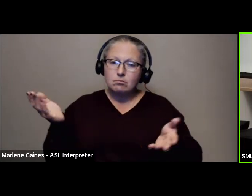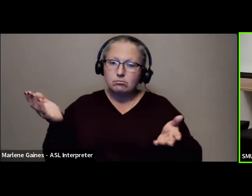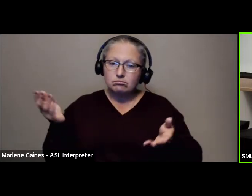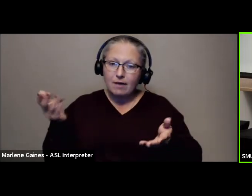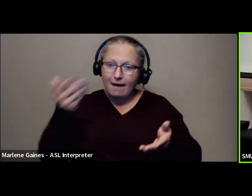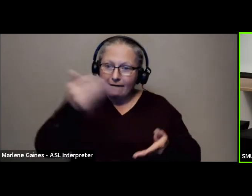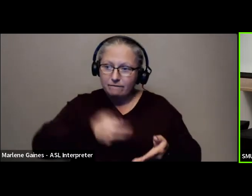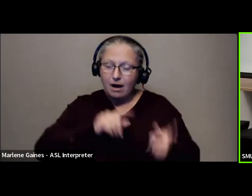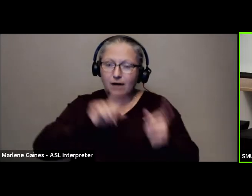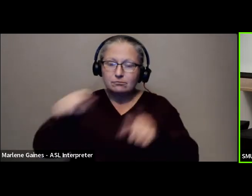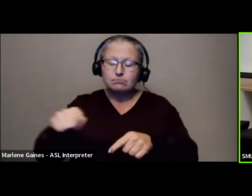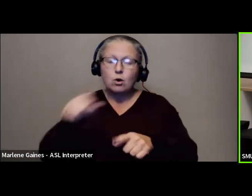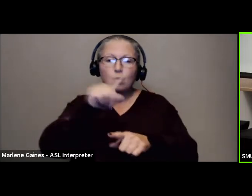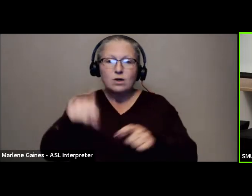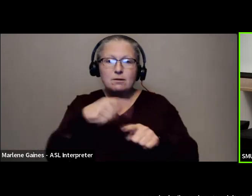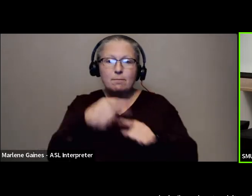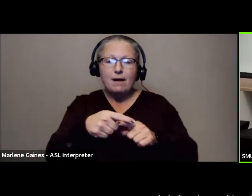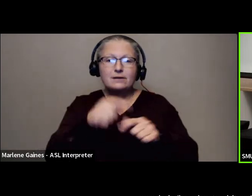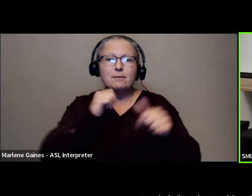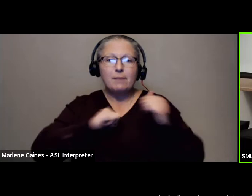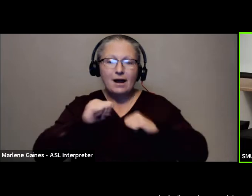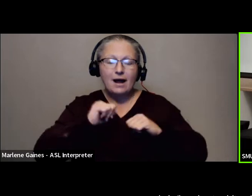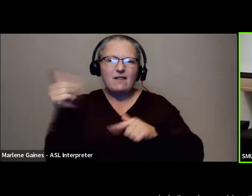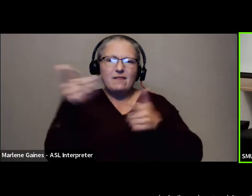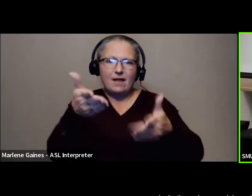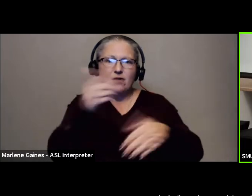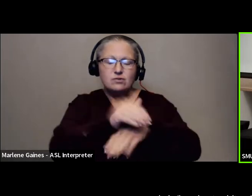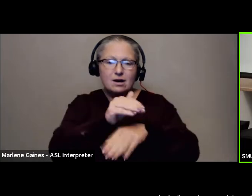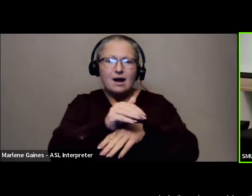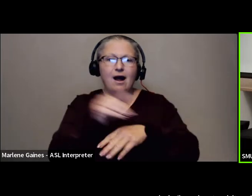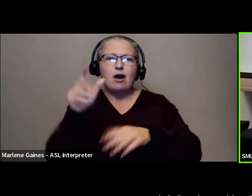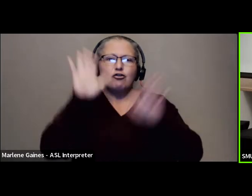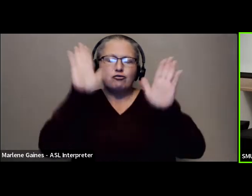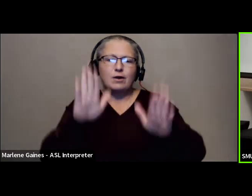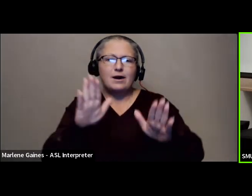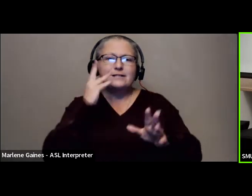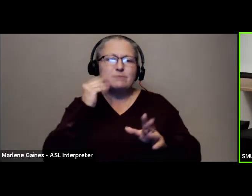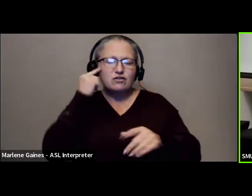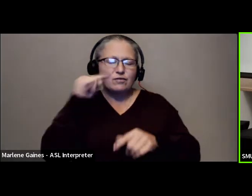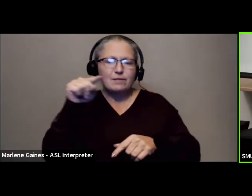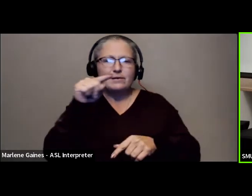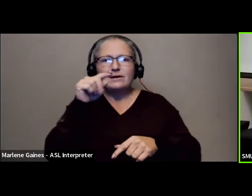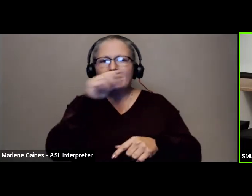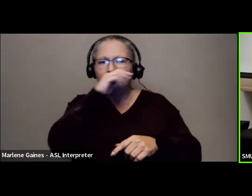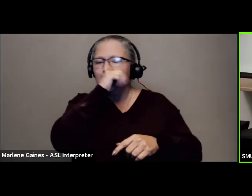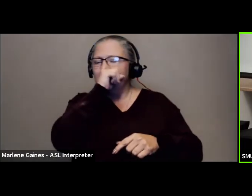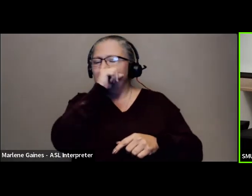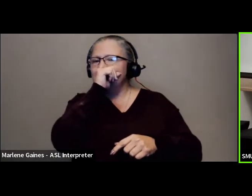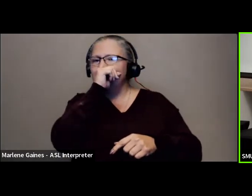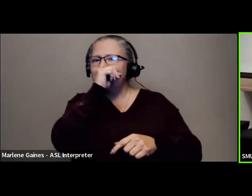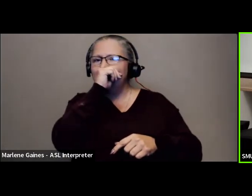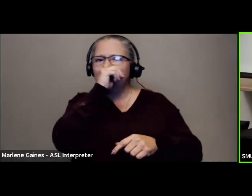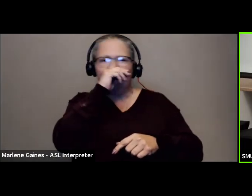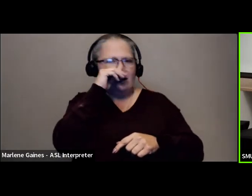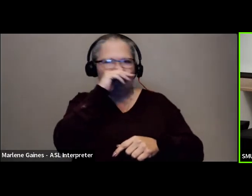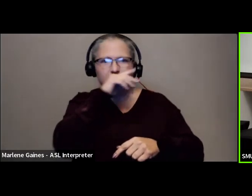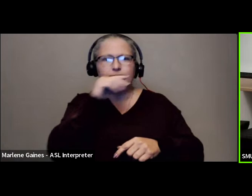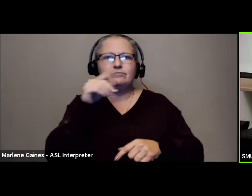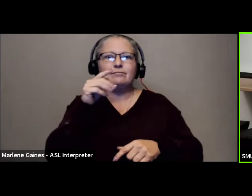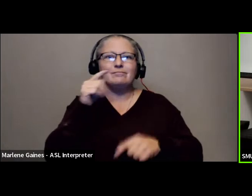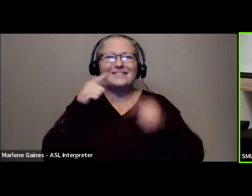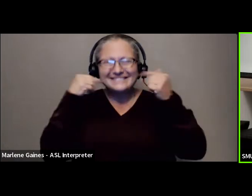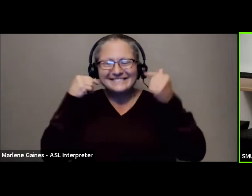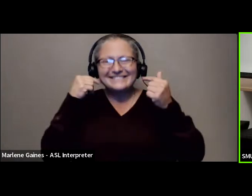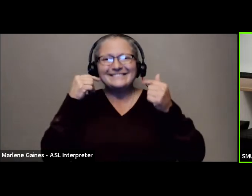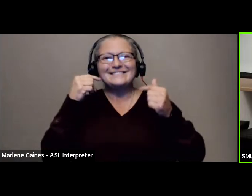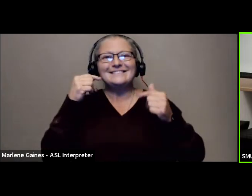play. They were there today, and it was just a really great experience for them. They came back grinning about how exciting they were and how